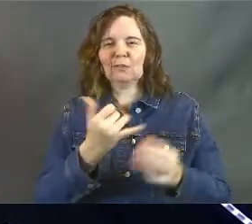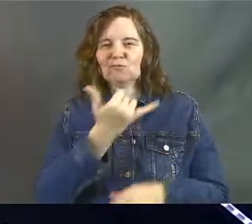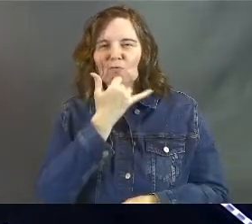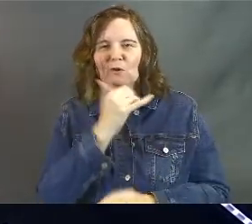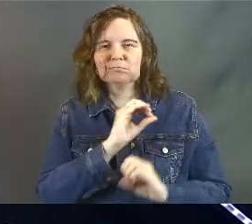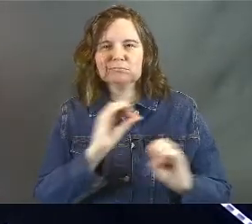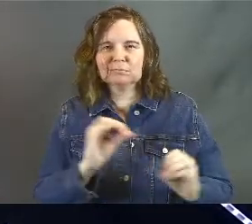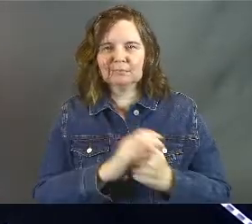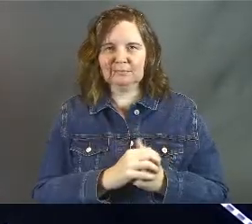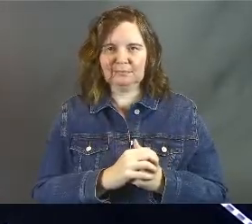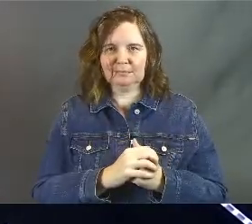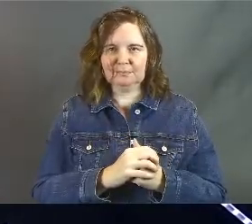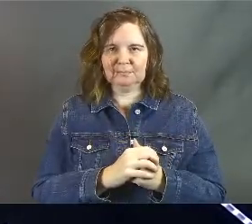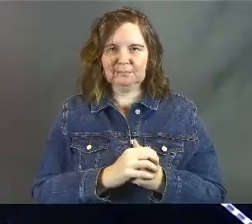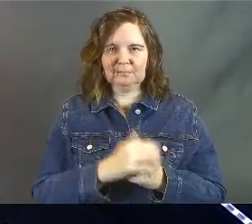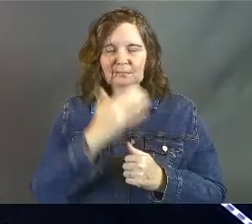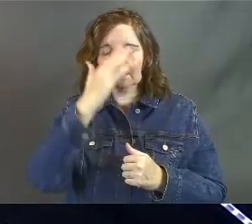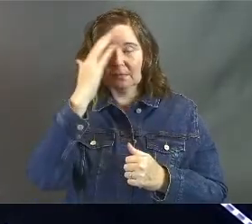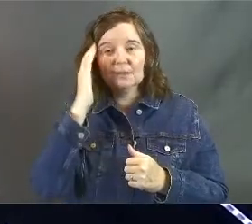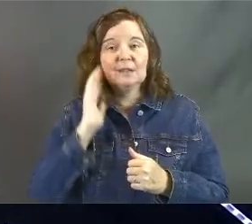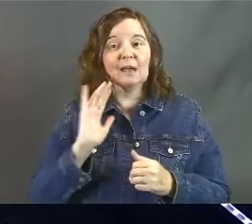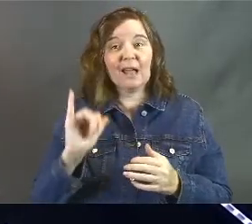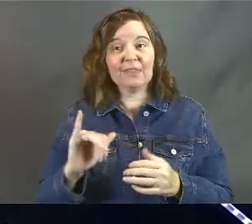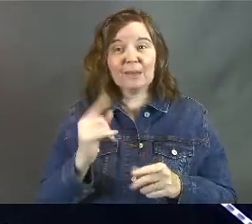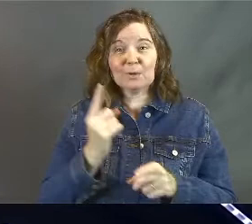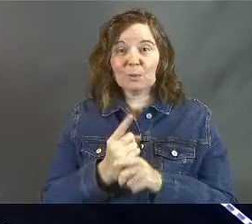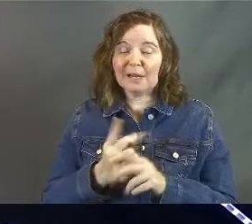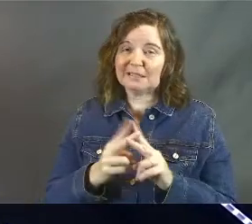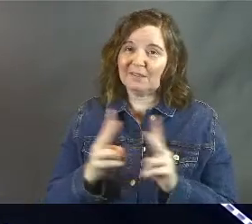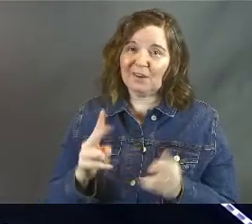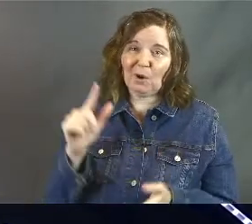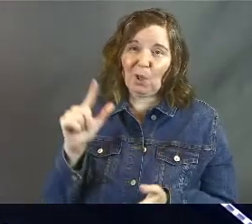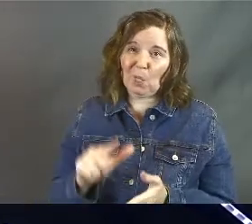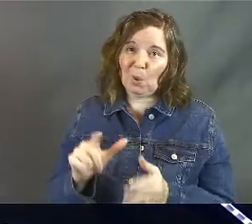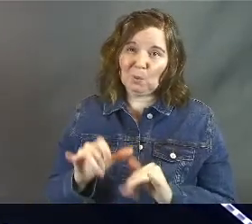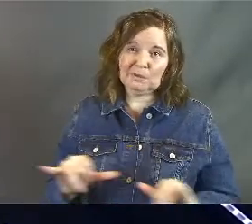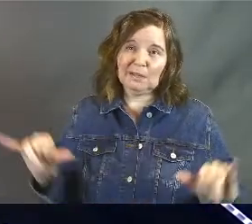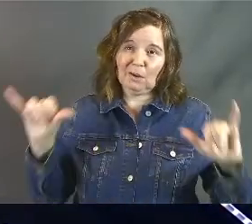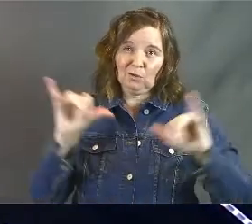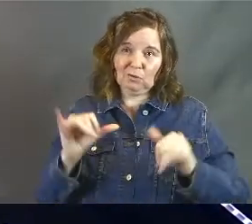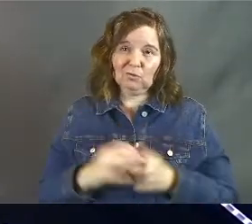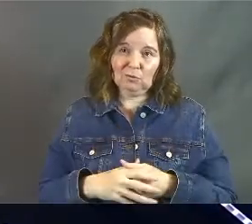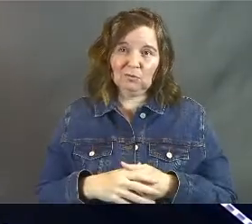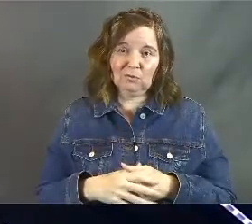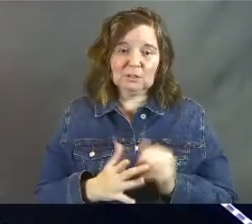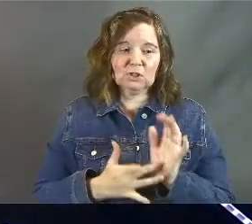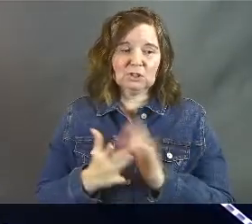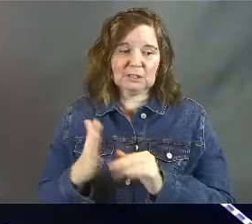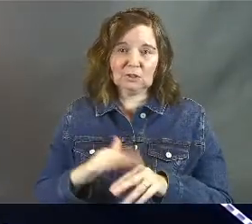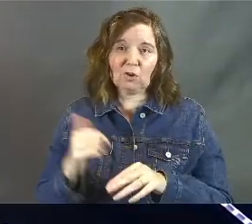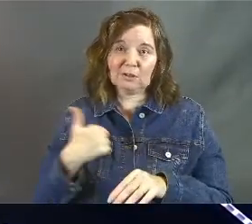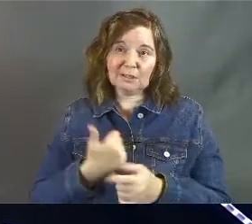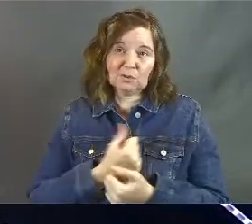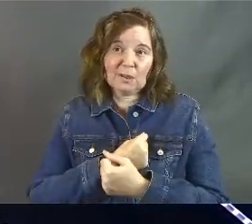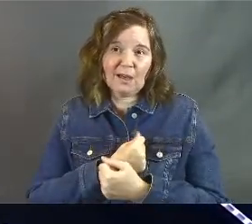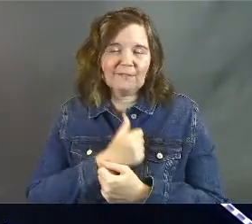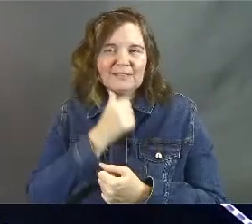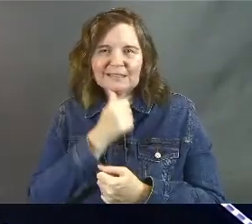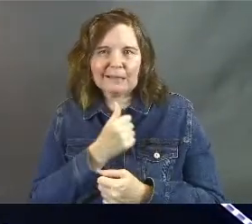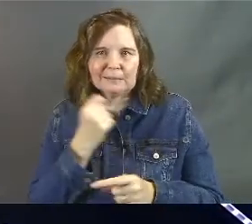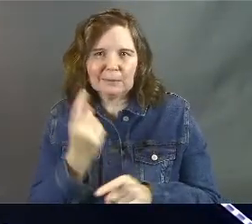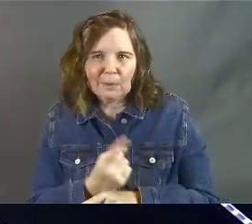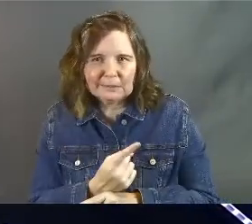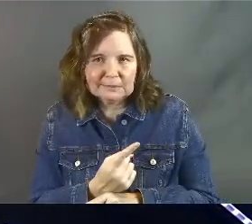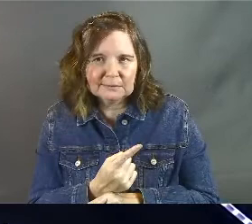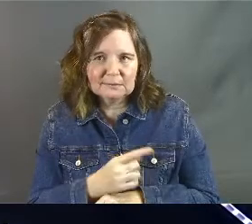wrong. And guys, that being right is a very low standard. Jesus calls us to love, not to be